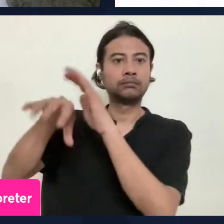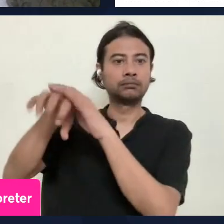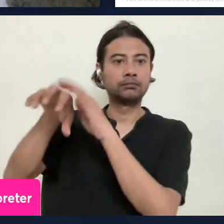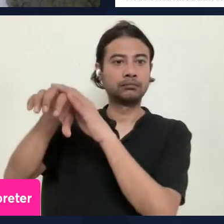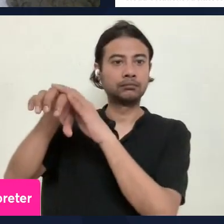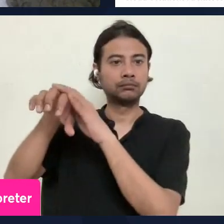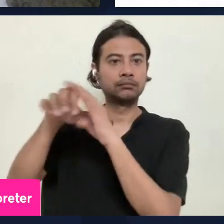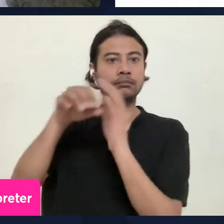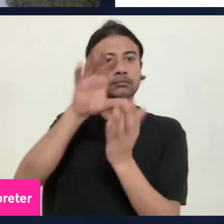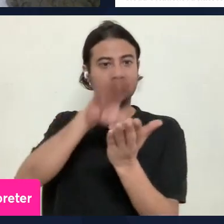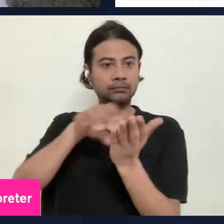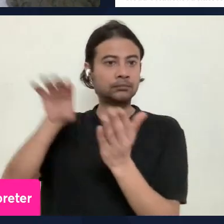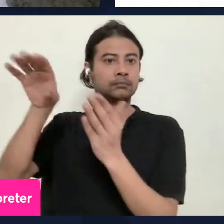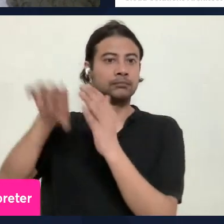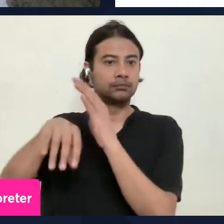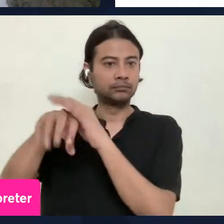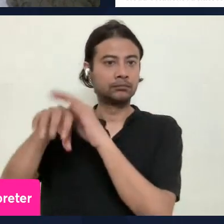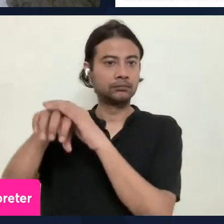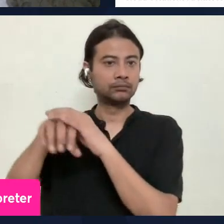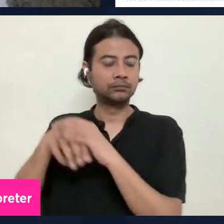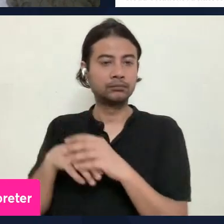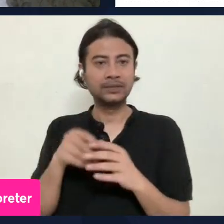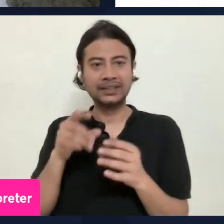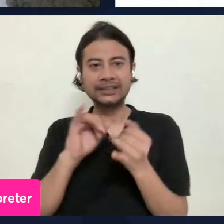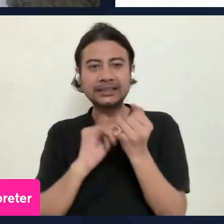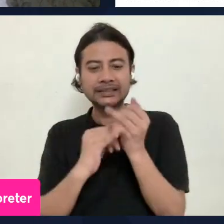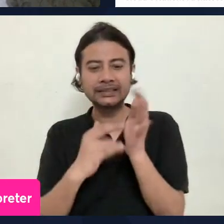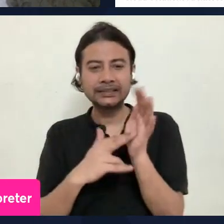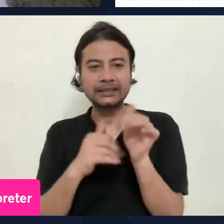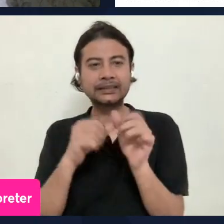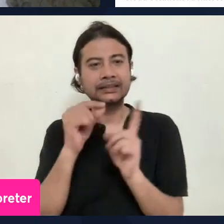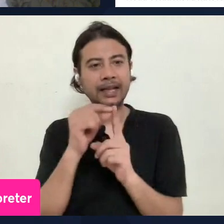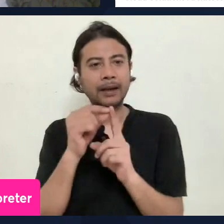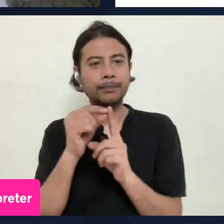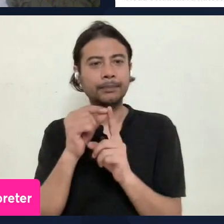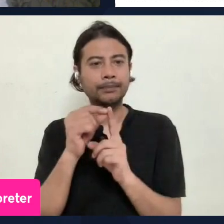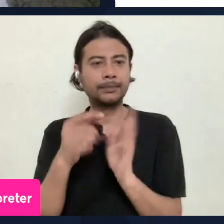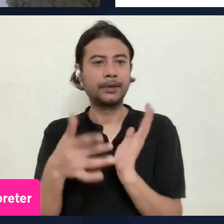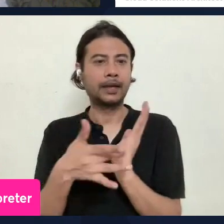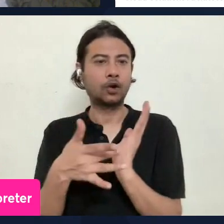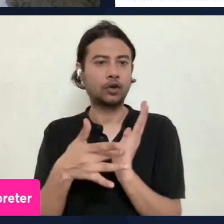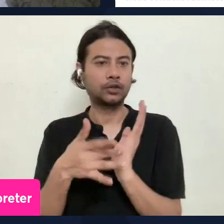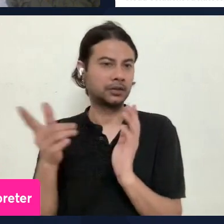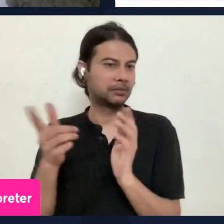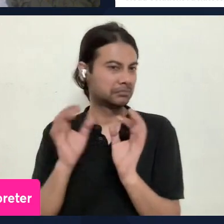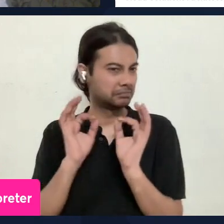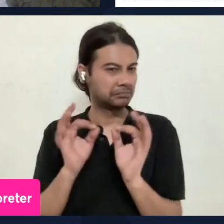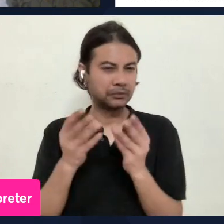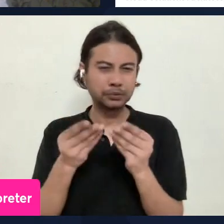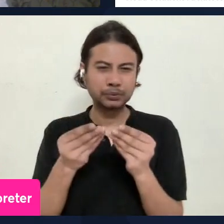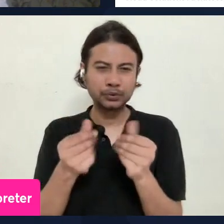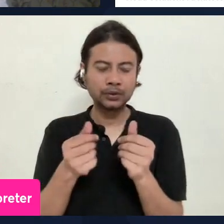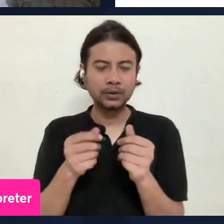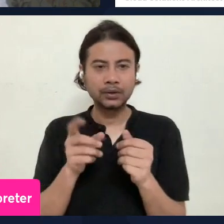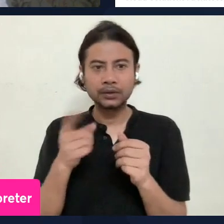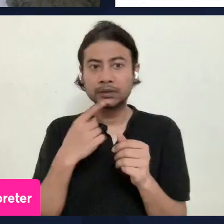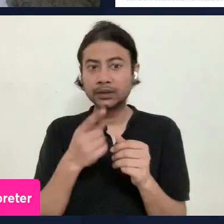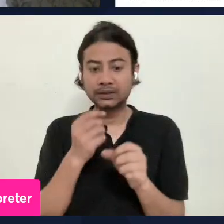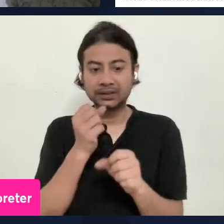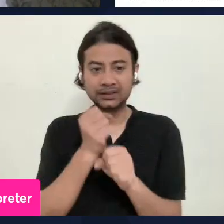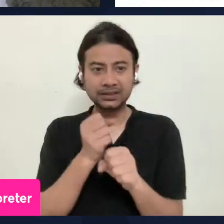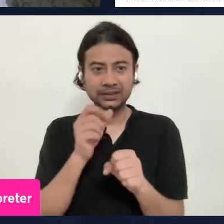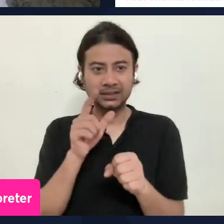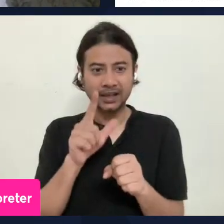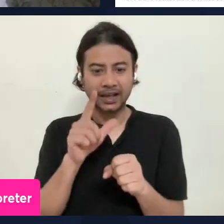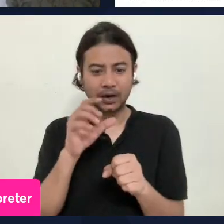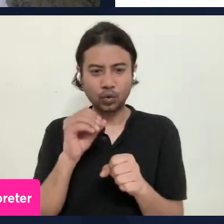this is based on NetApp SnapMirror technology, which again is extremely efficient. It runs at block level. And I can actually